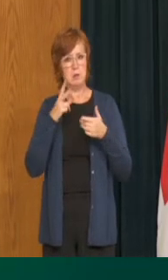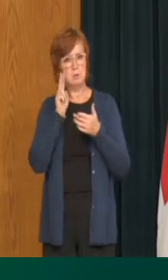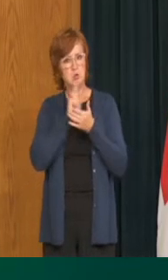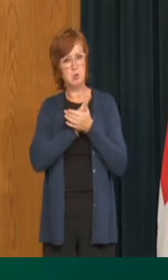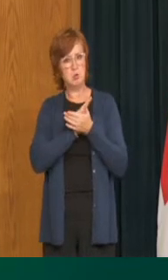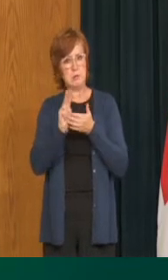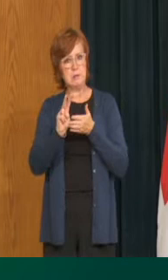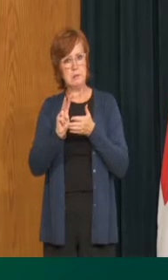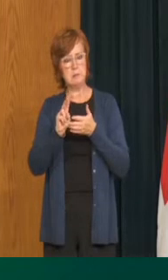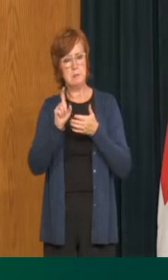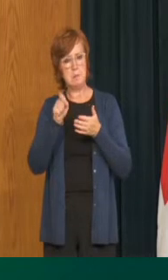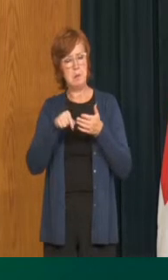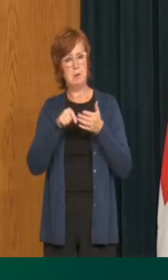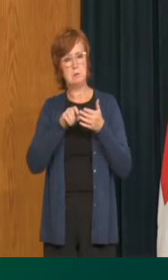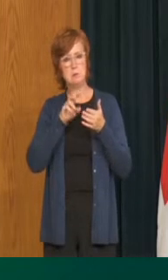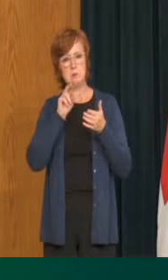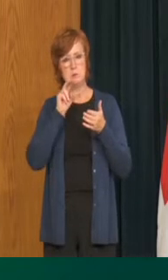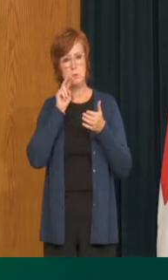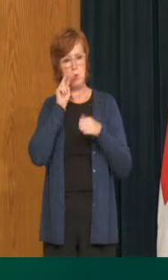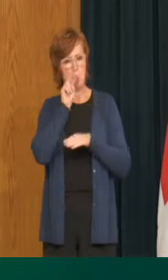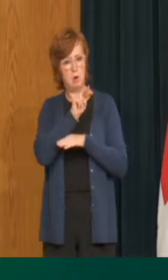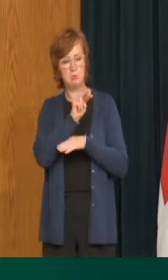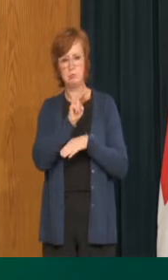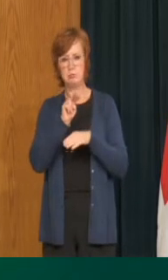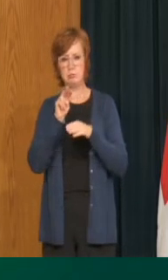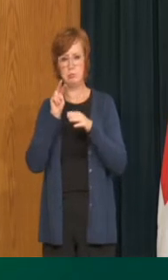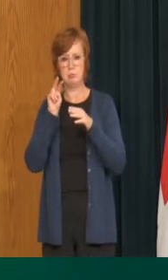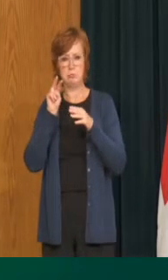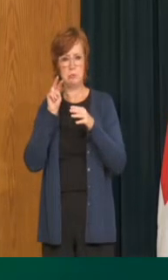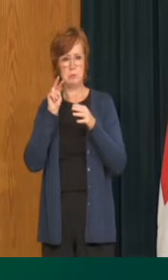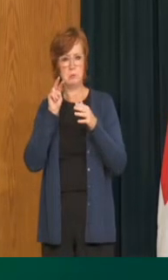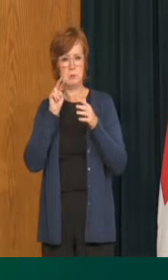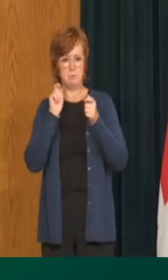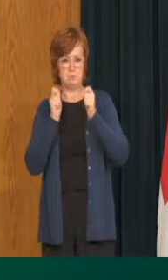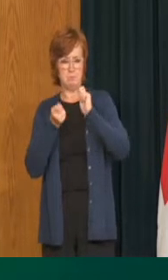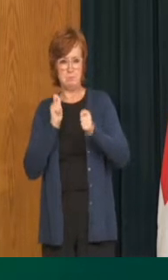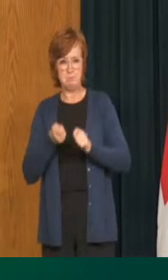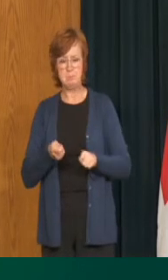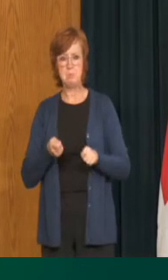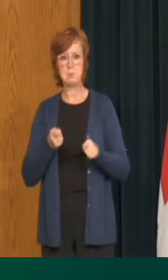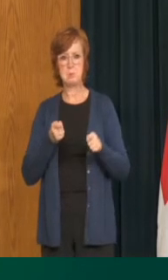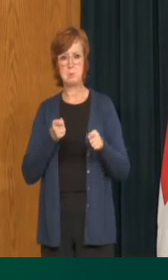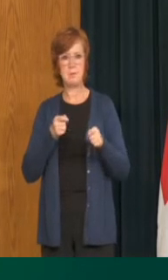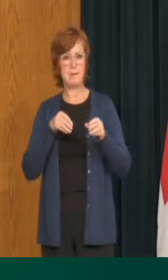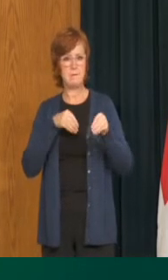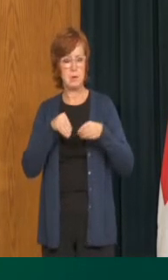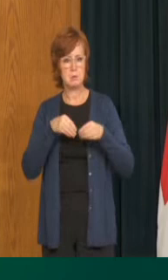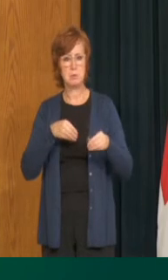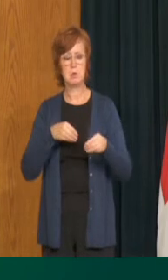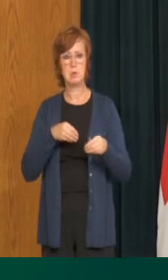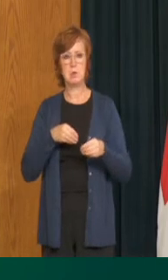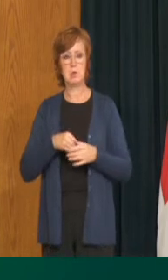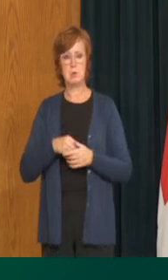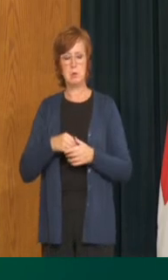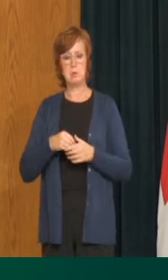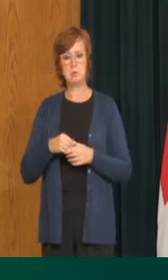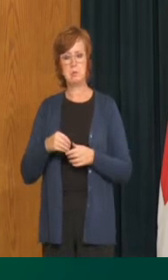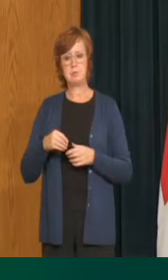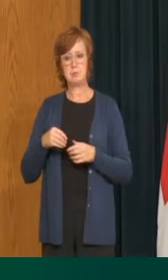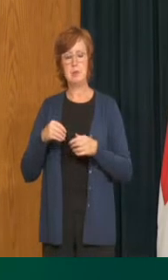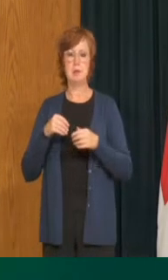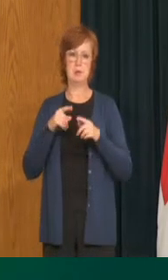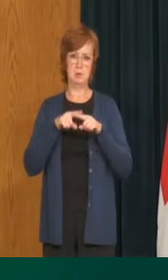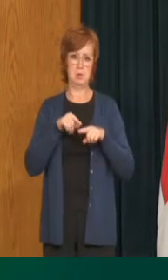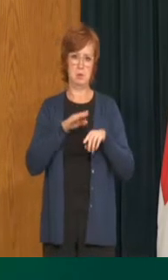There'll be local adjustments to the plans and the processes depending on local conditions, and I think that is going to be